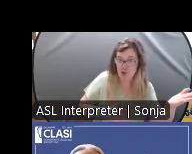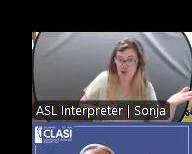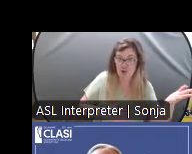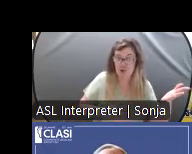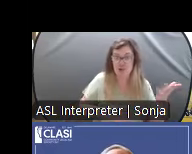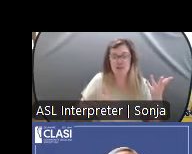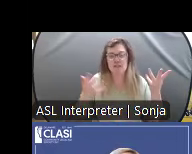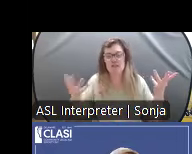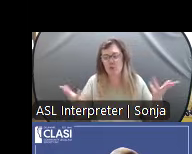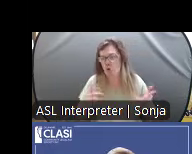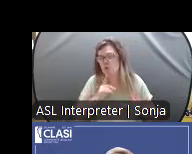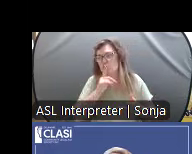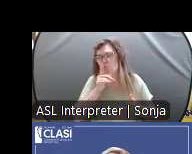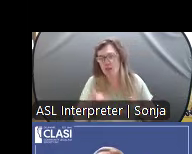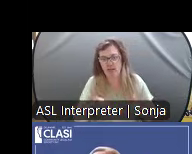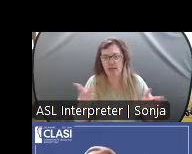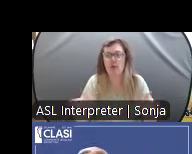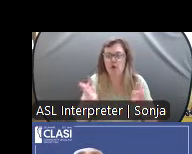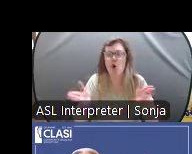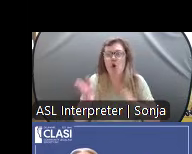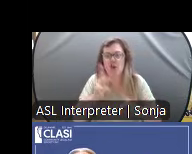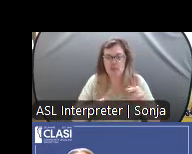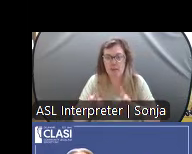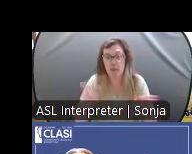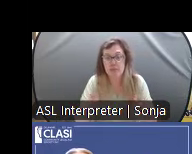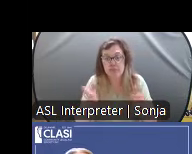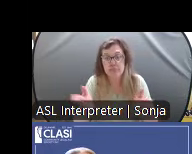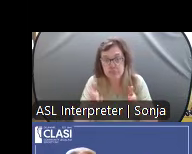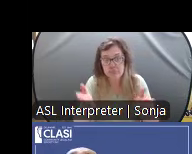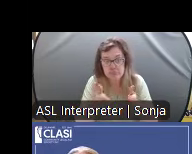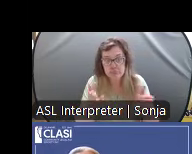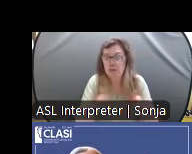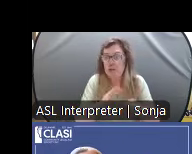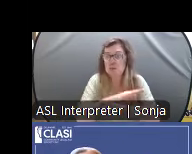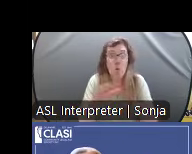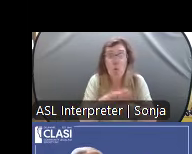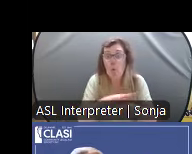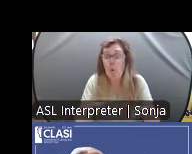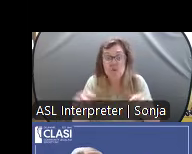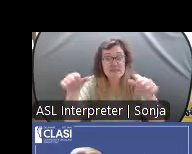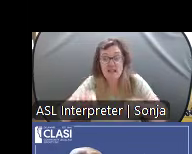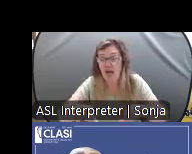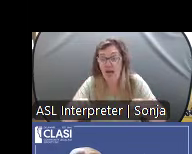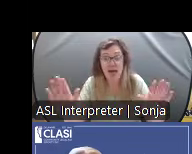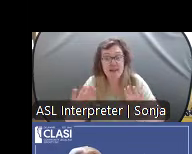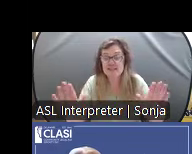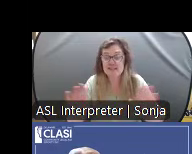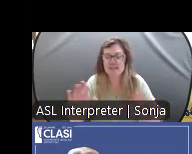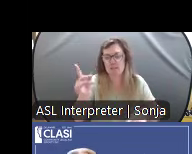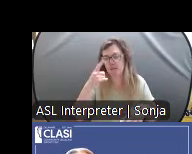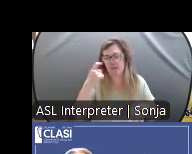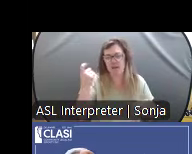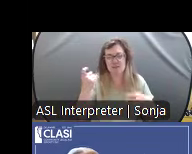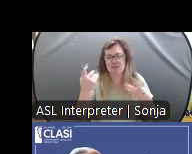that you really need to encourage people not to decline their Medicare when they are first eligible, because it's just